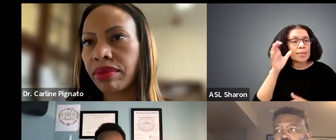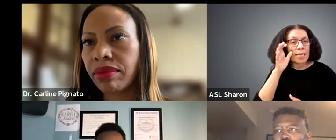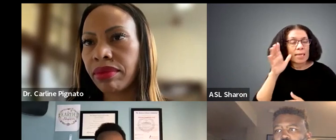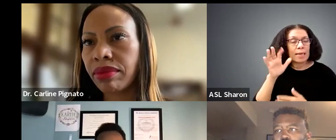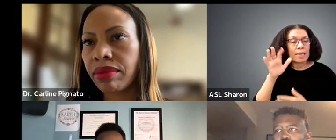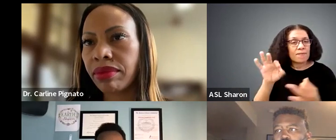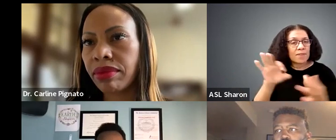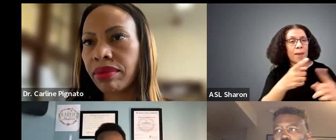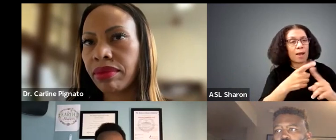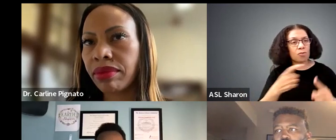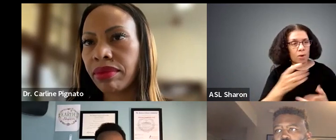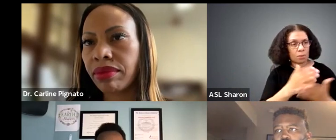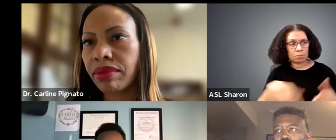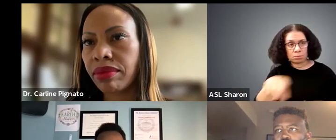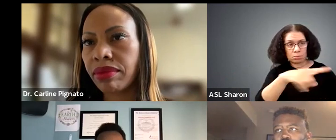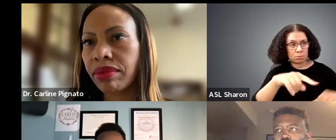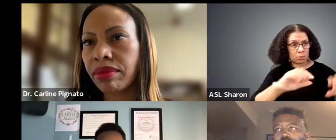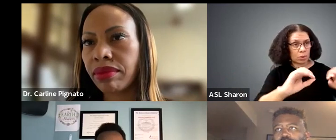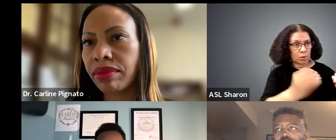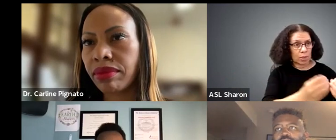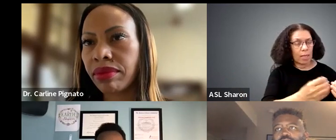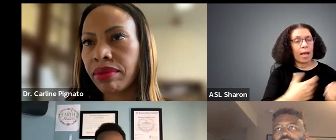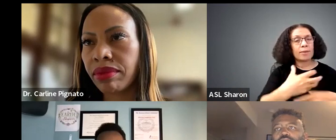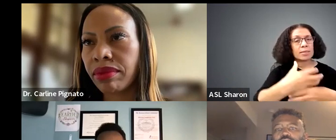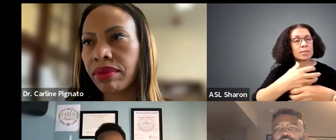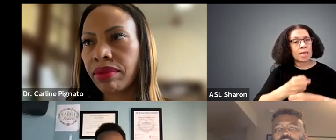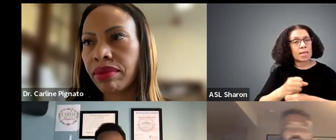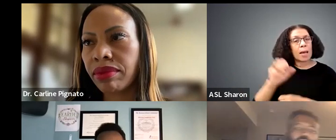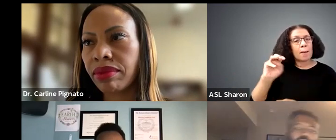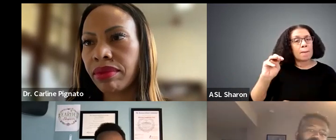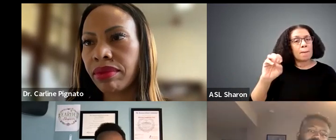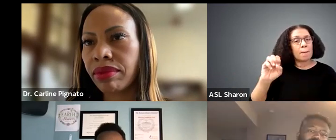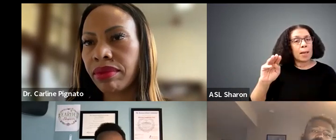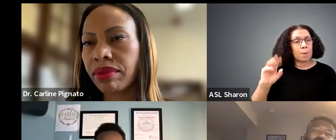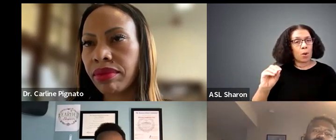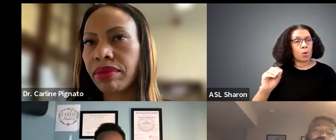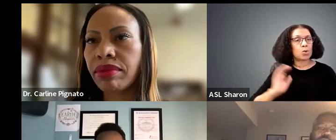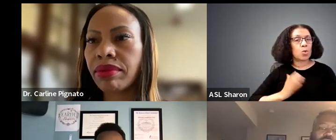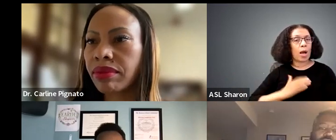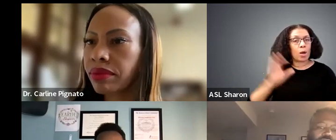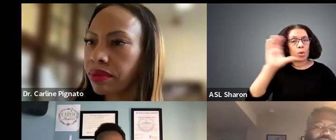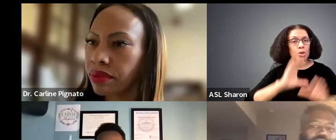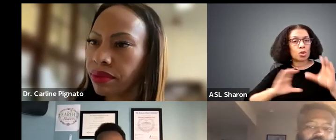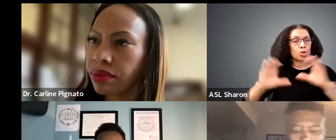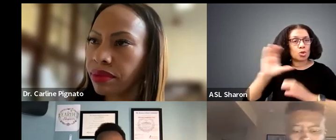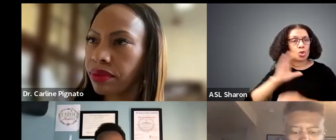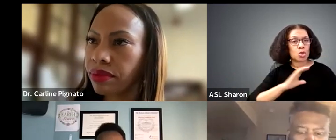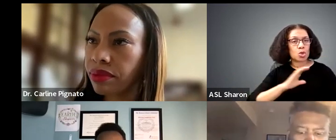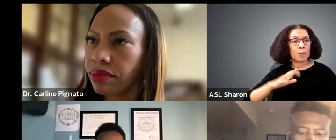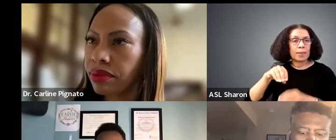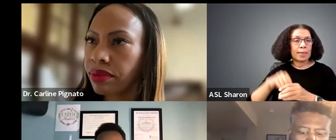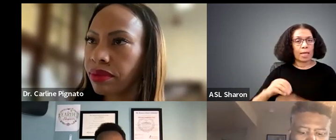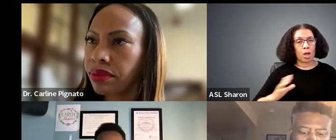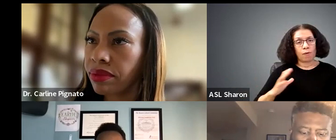listening session and then send a summarizing memo to the search committee in our official email. Or you